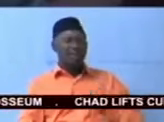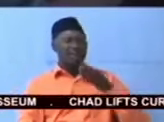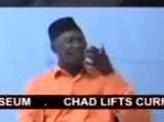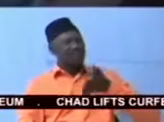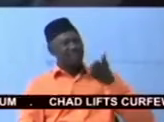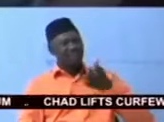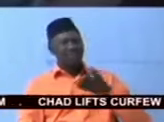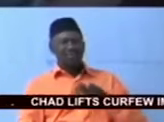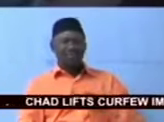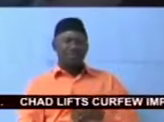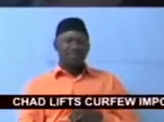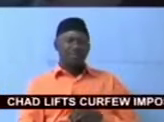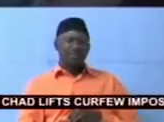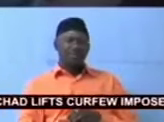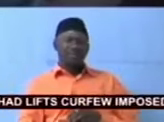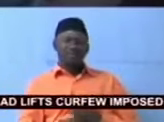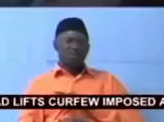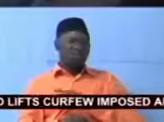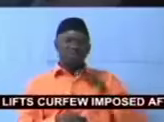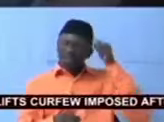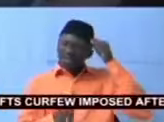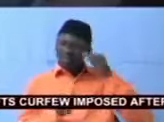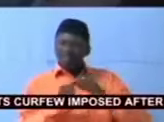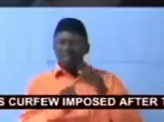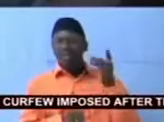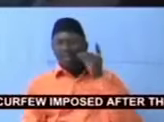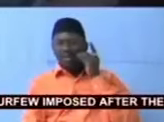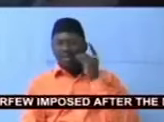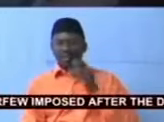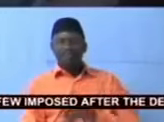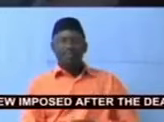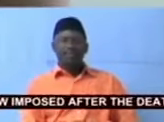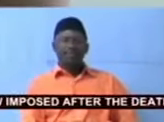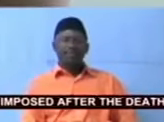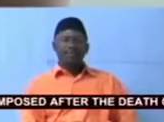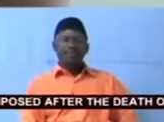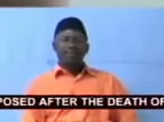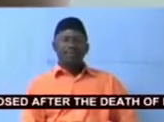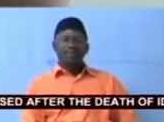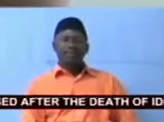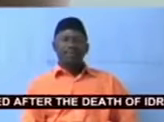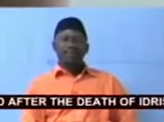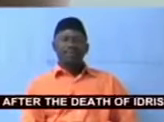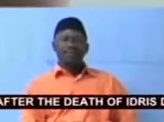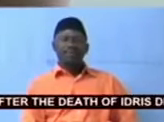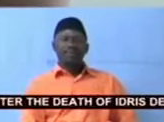2015. But not the exact day. You may continue to tell the commission what happened on that day.